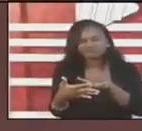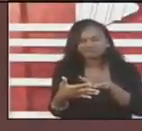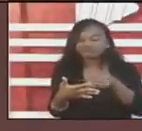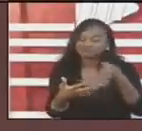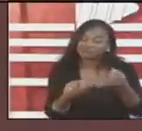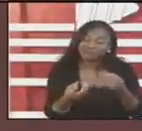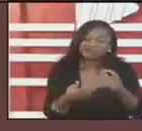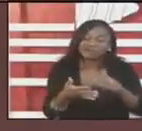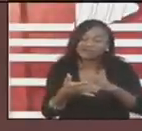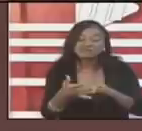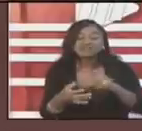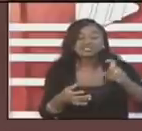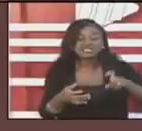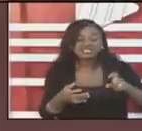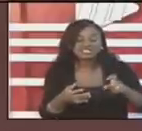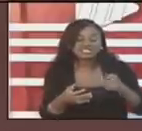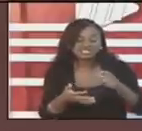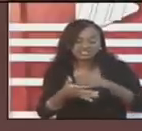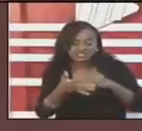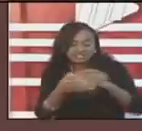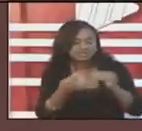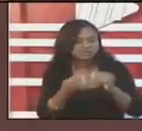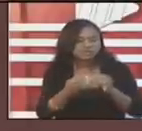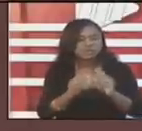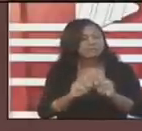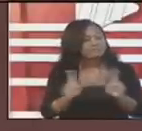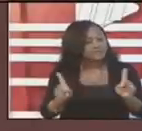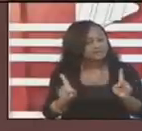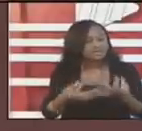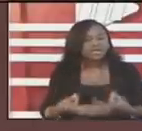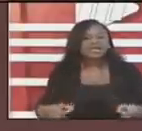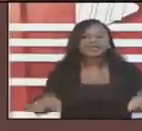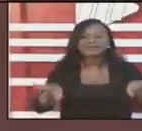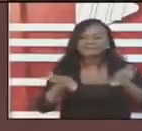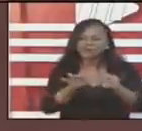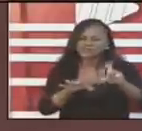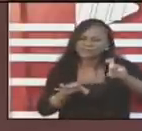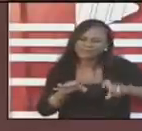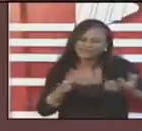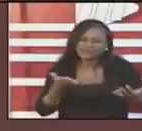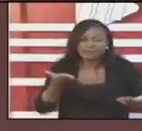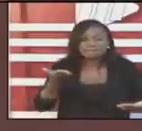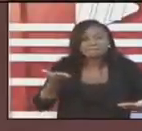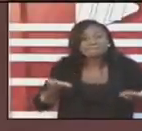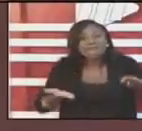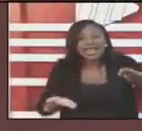time. But it is important for children to have that balance of play.